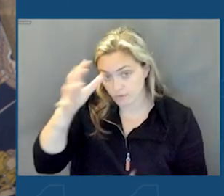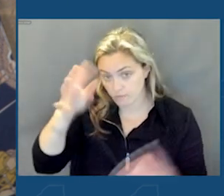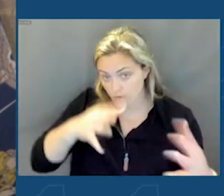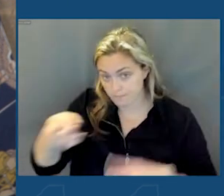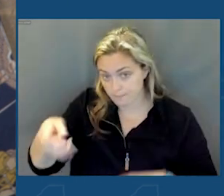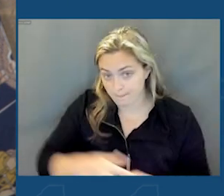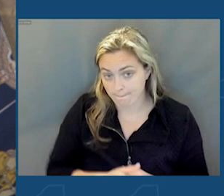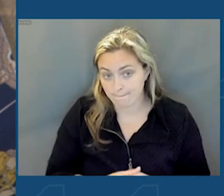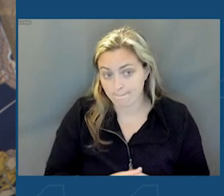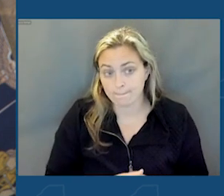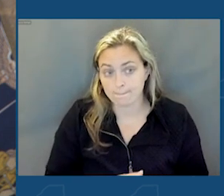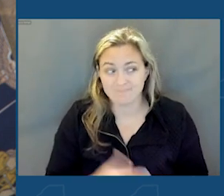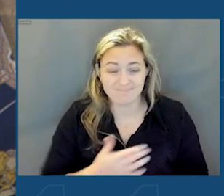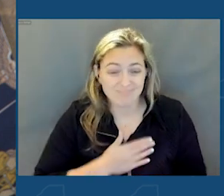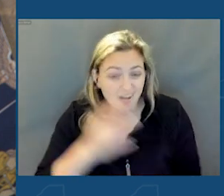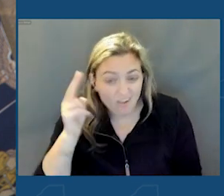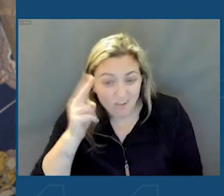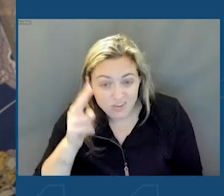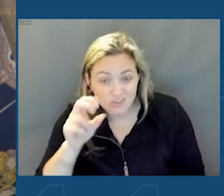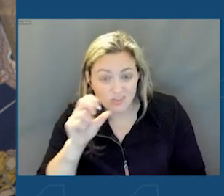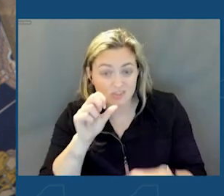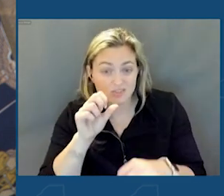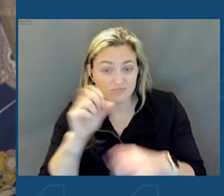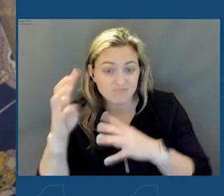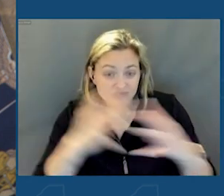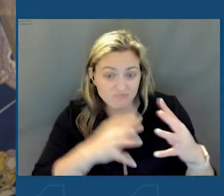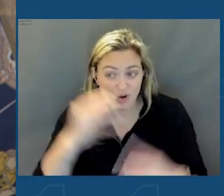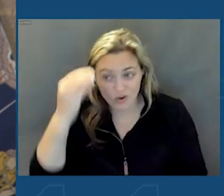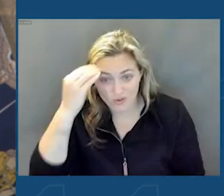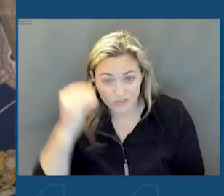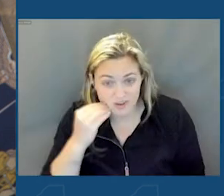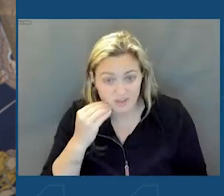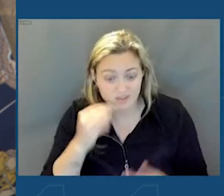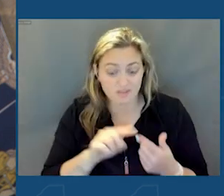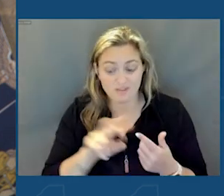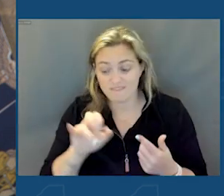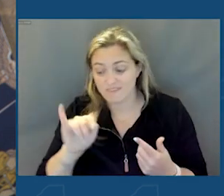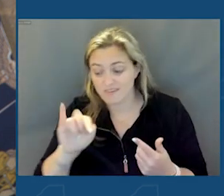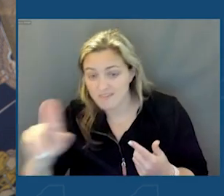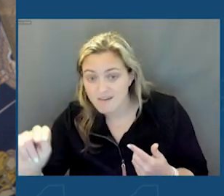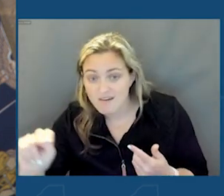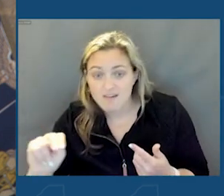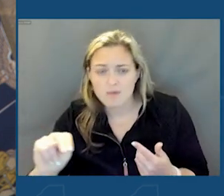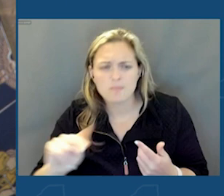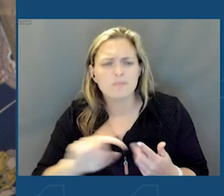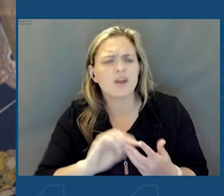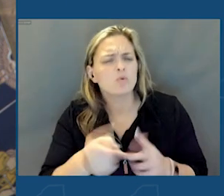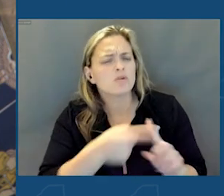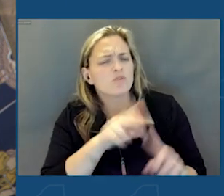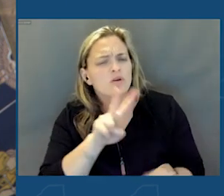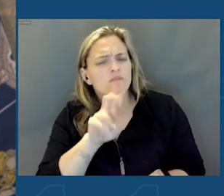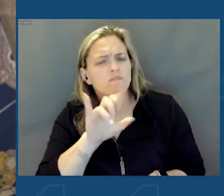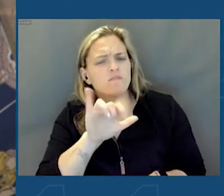I had uncles fighting in Korea. I had 4 more uncles fought in Vietnam, and I'll tell you about this. Are there any veterans from Vietnam here